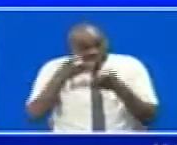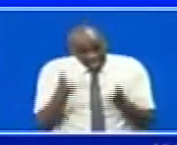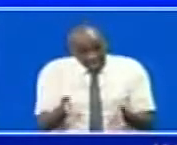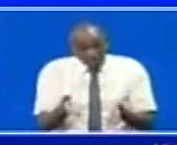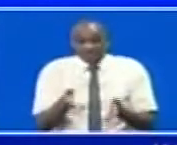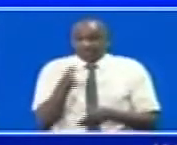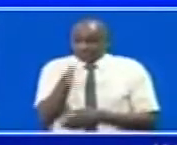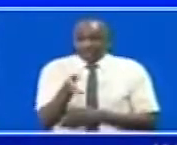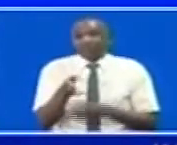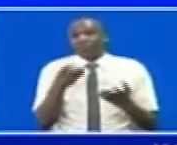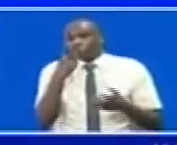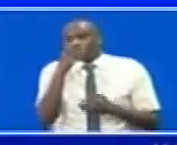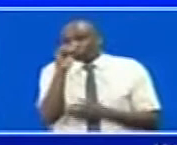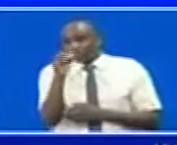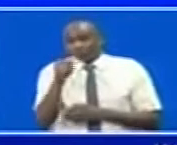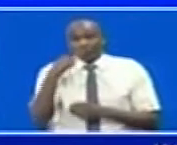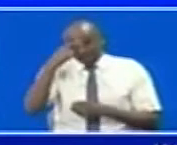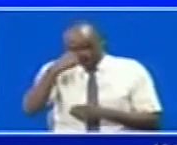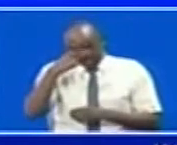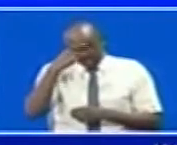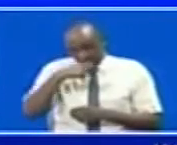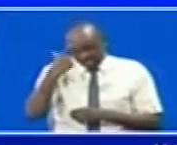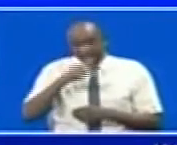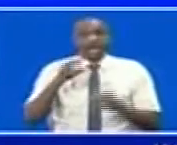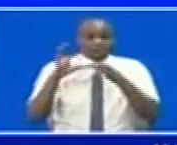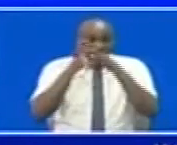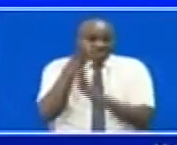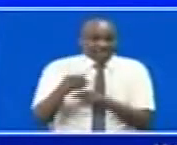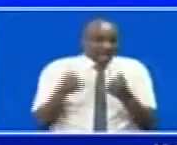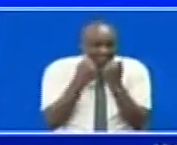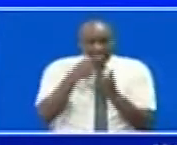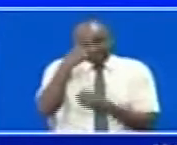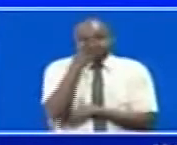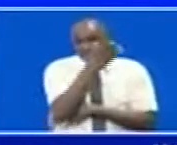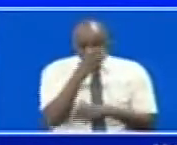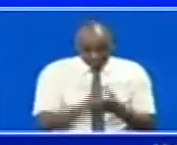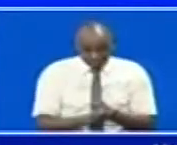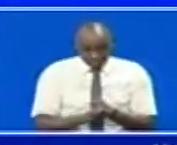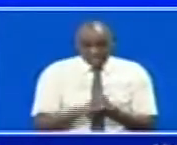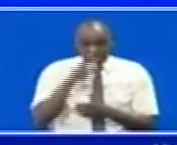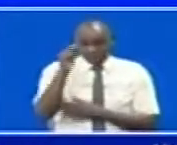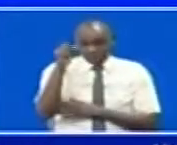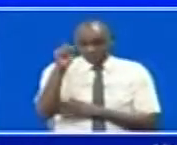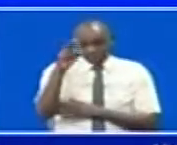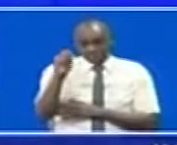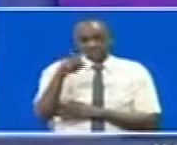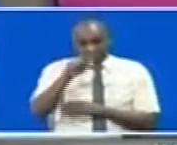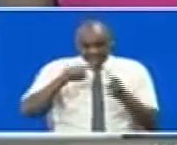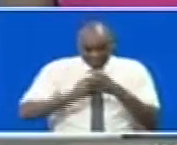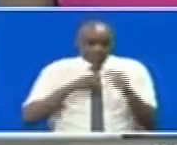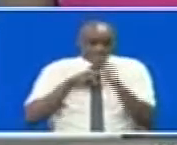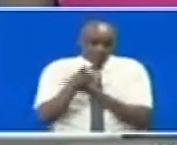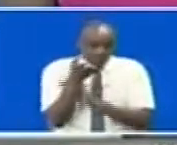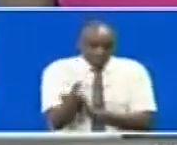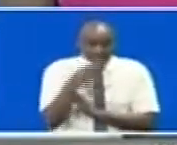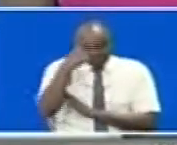this season after losing 2-0 to Thika United in a match played at the Thika Stadium. Eugene Mukangula opened the scoring for Thika